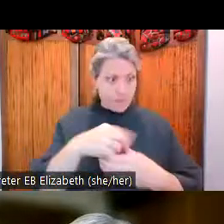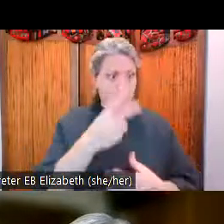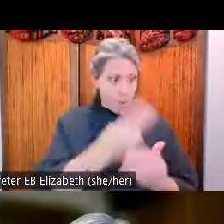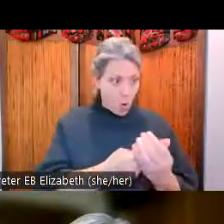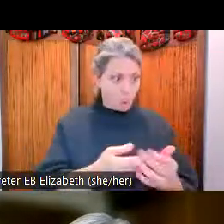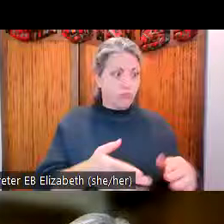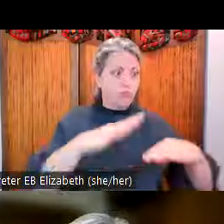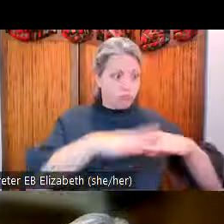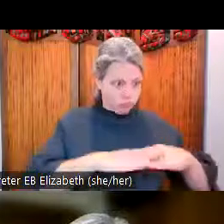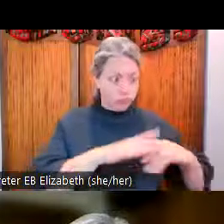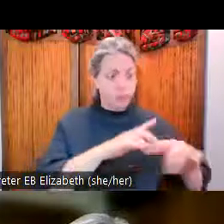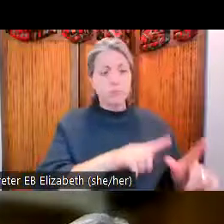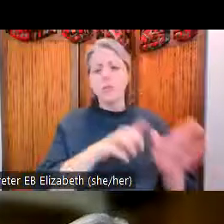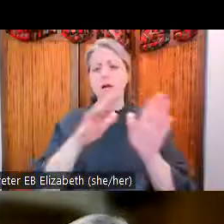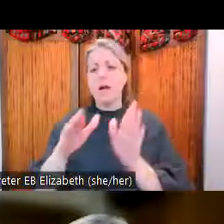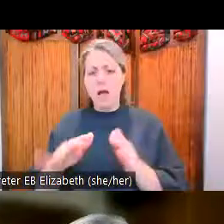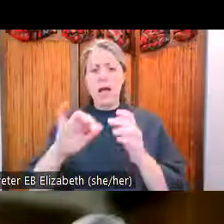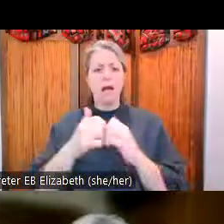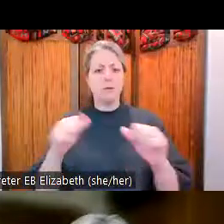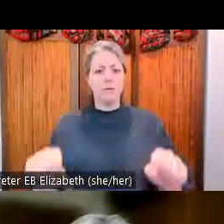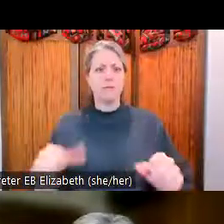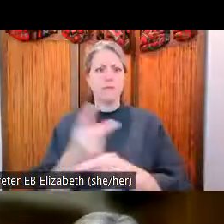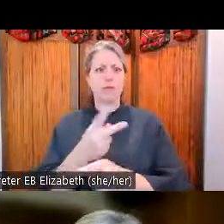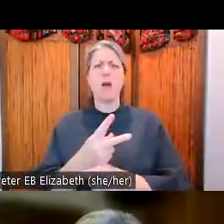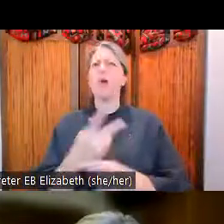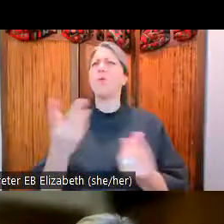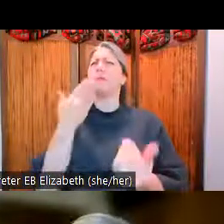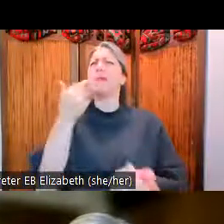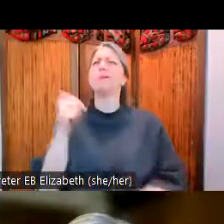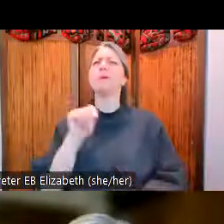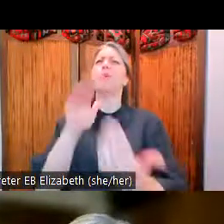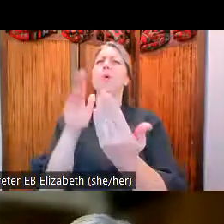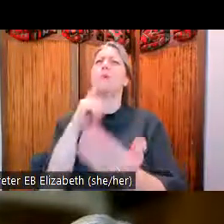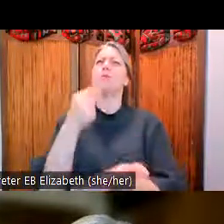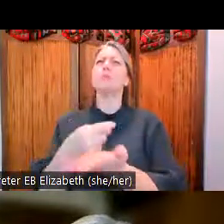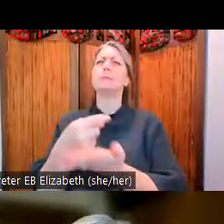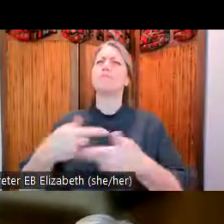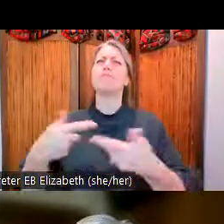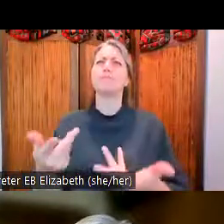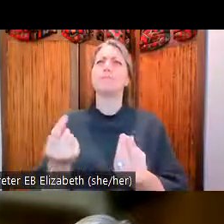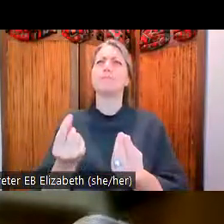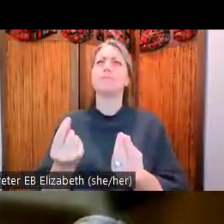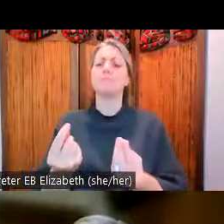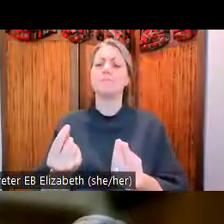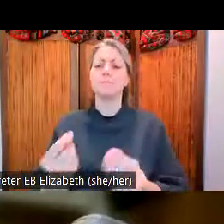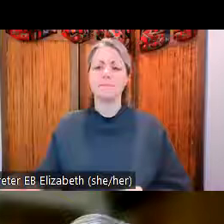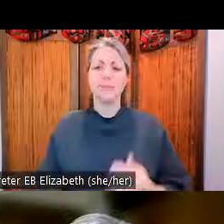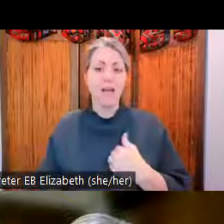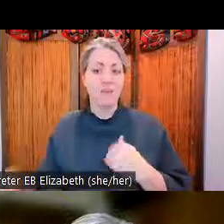can figure out what might be the best approach to treatment. So I have